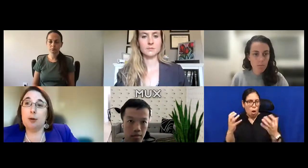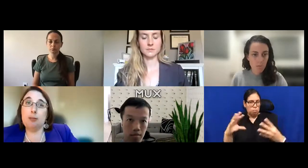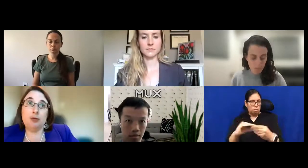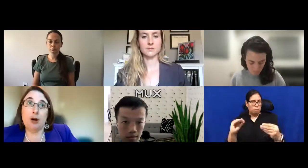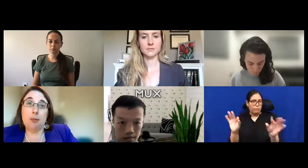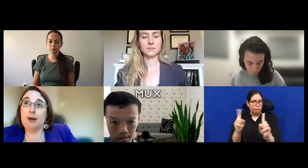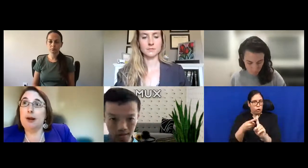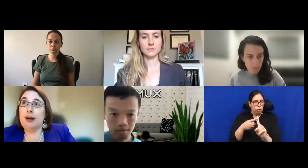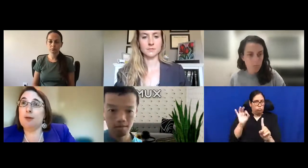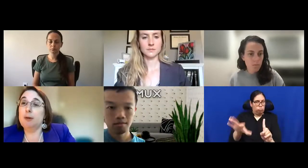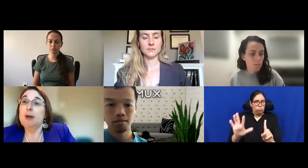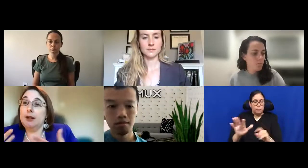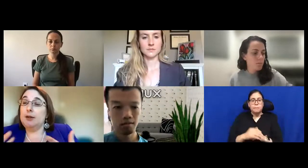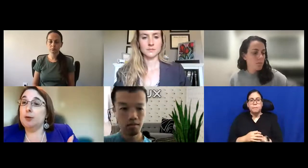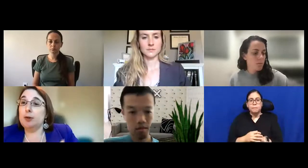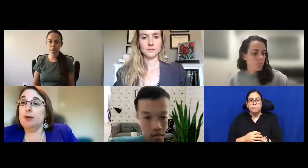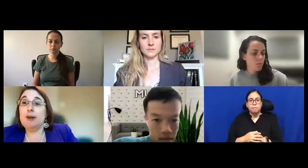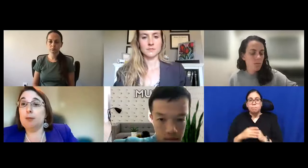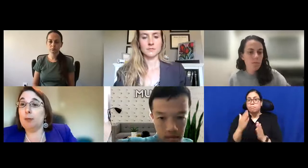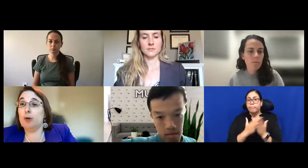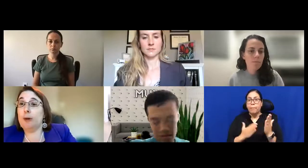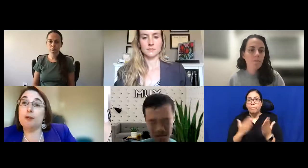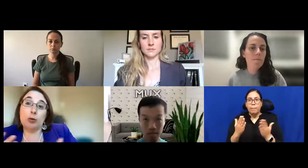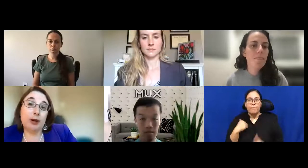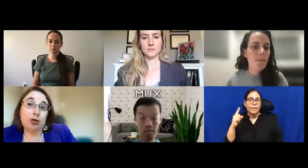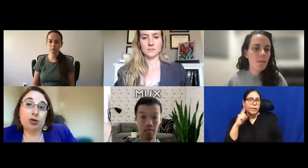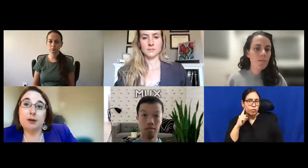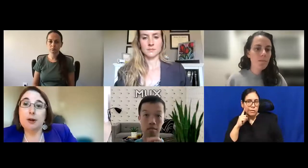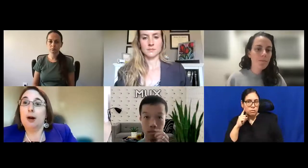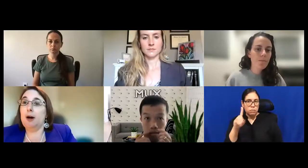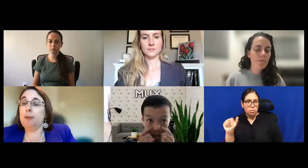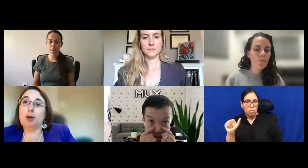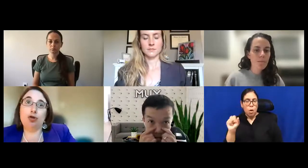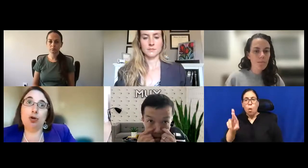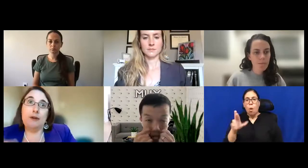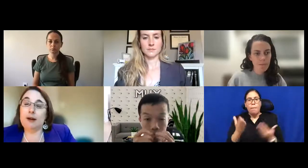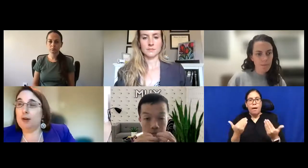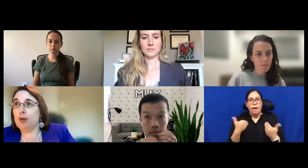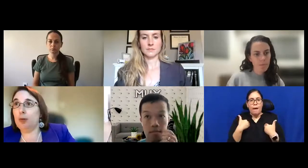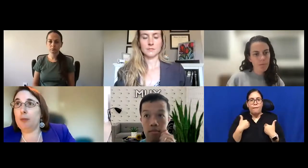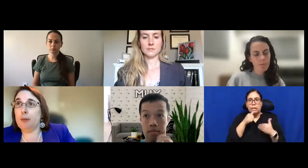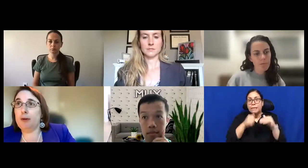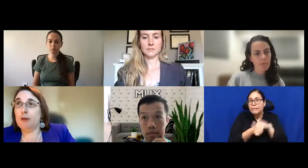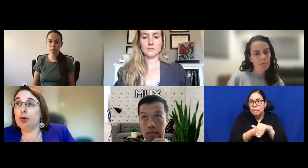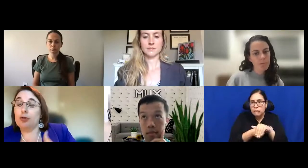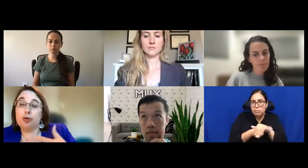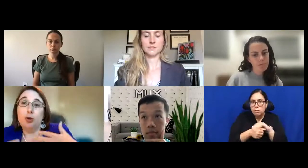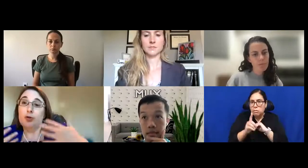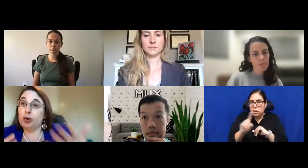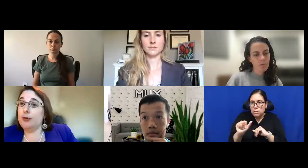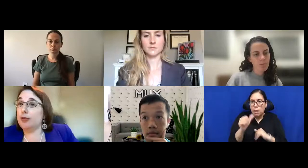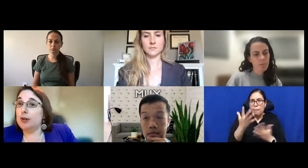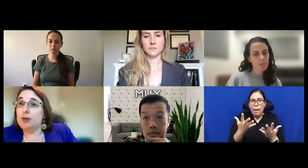Or some may have some hidden disabilities, and it's more about the location, making sure that, maybe they're close